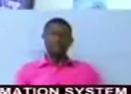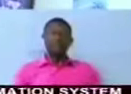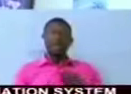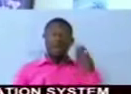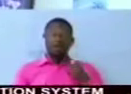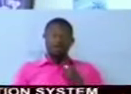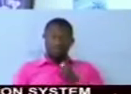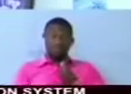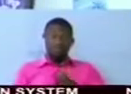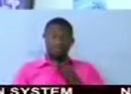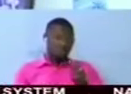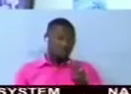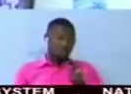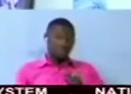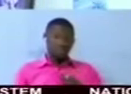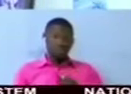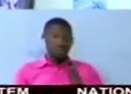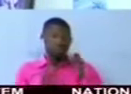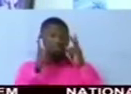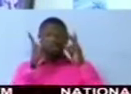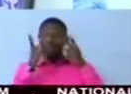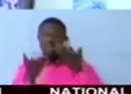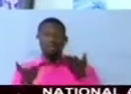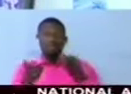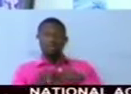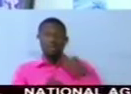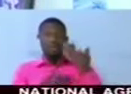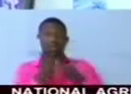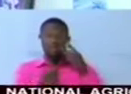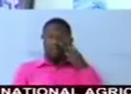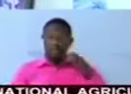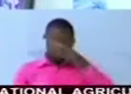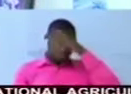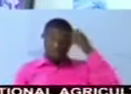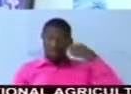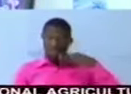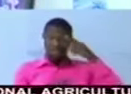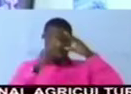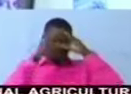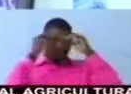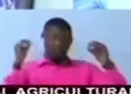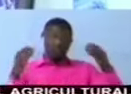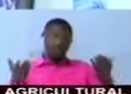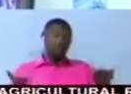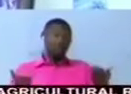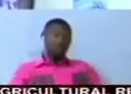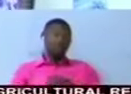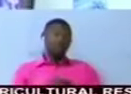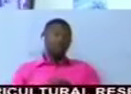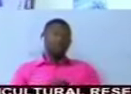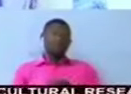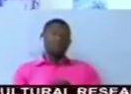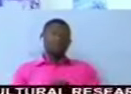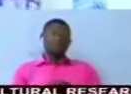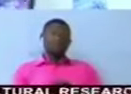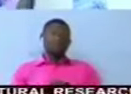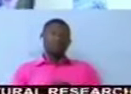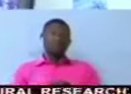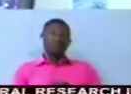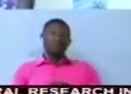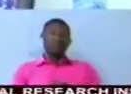those money, it will worry them because they have never seen me any department. Moota bi ñu waxee drogue bi ñu bari gom ne dëgg